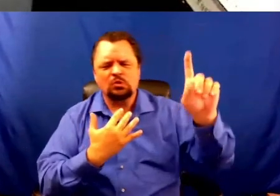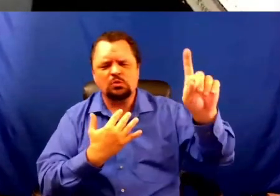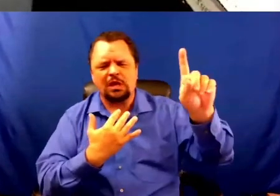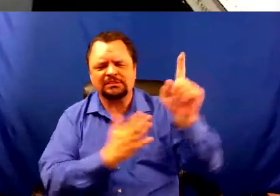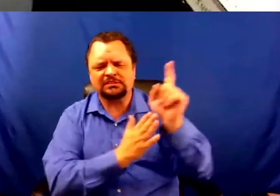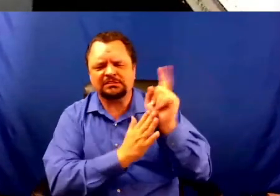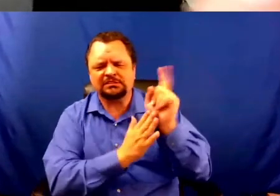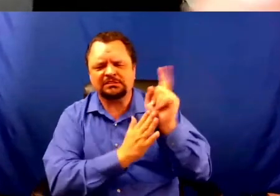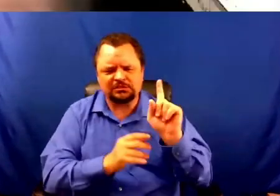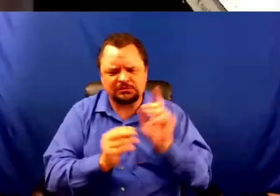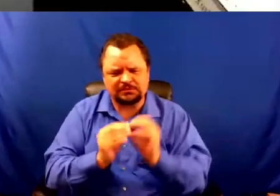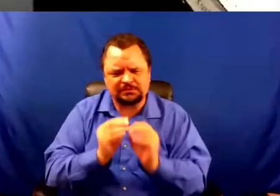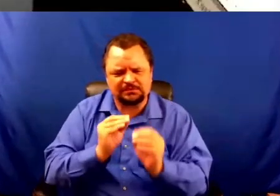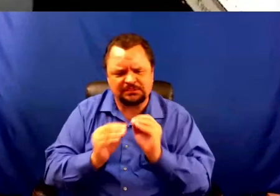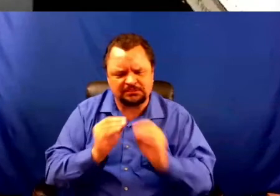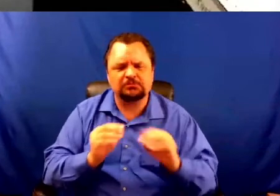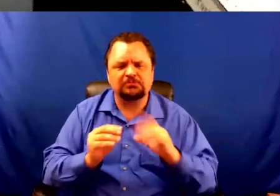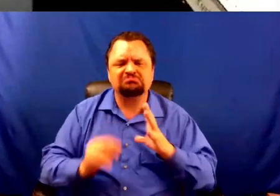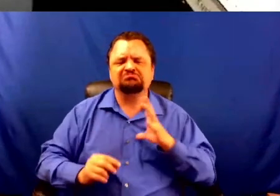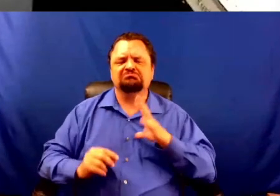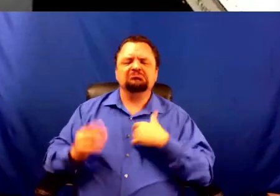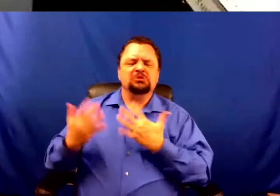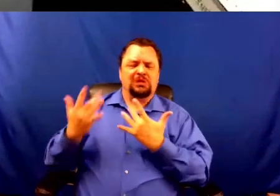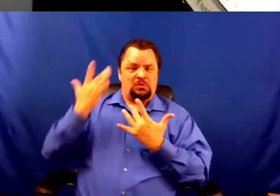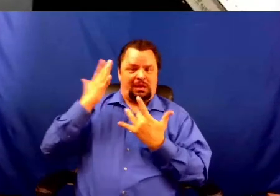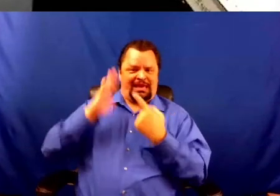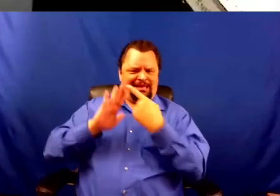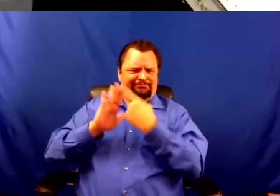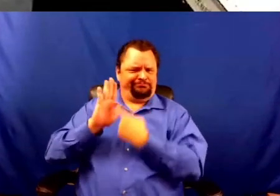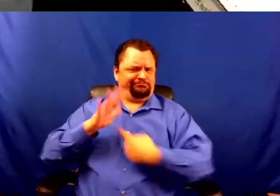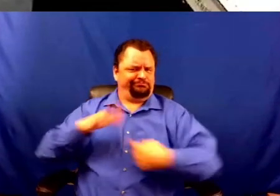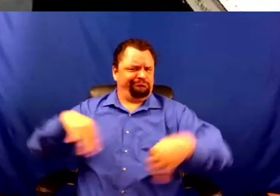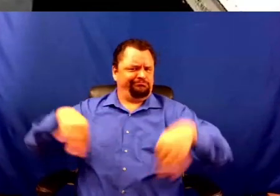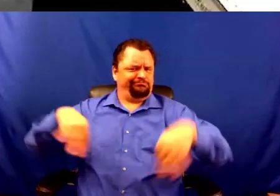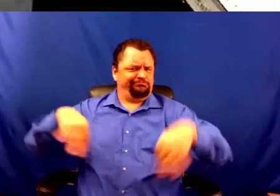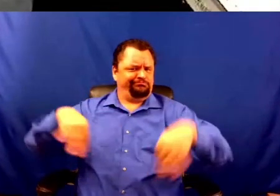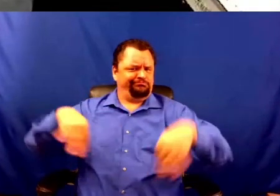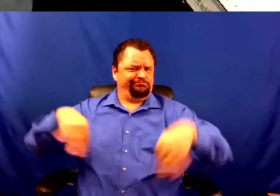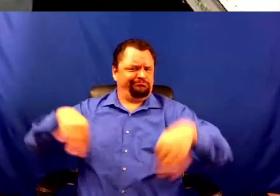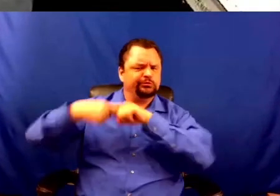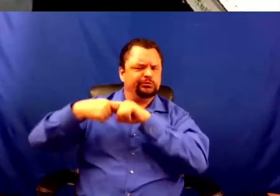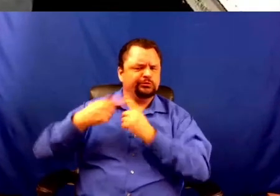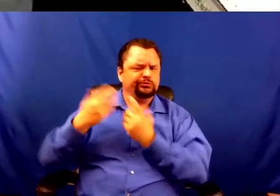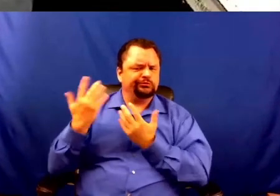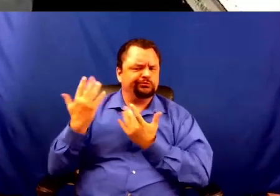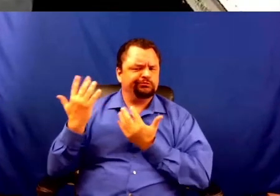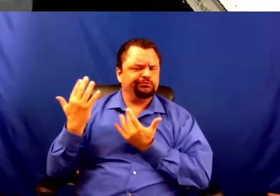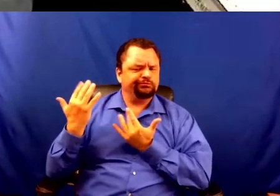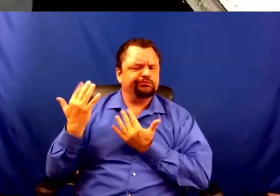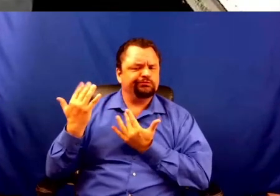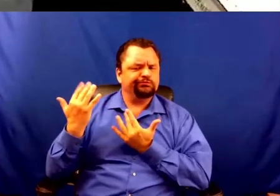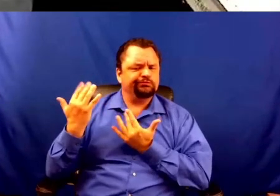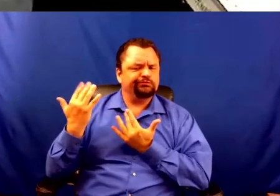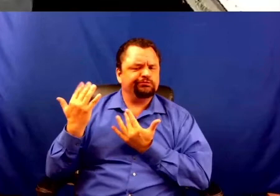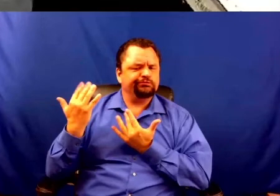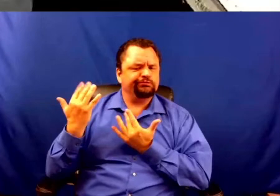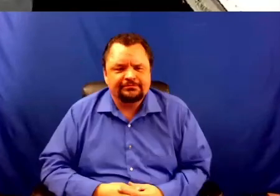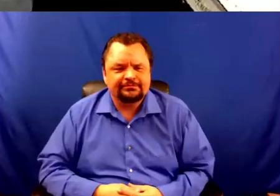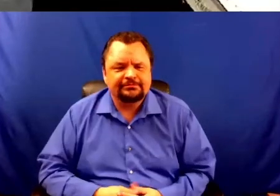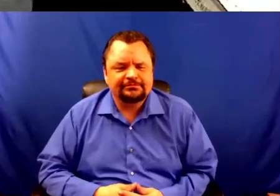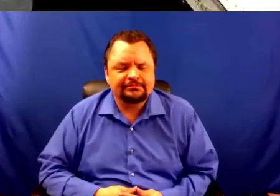important. We'll wait for this. Really painting Manny. Omaha. Omaha. Yeah. Omaha. Balls.